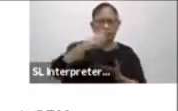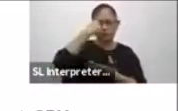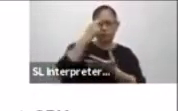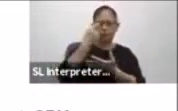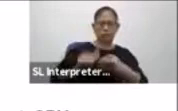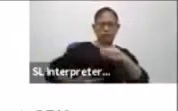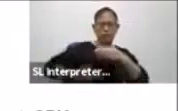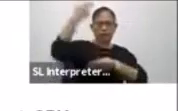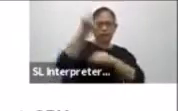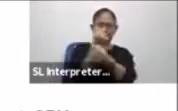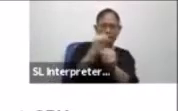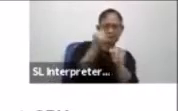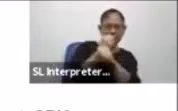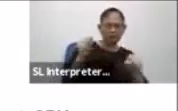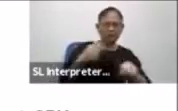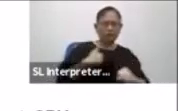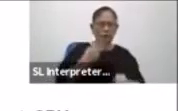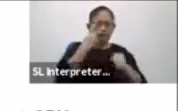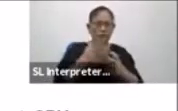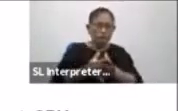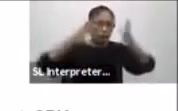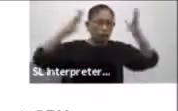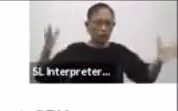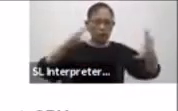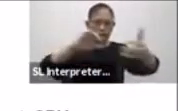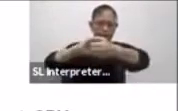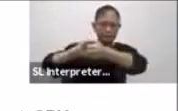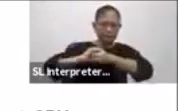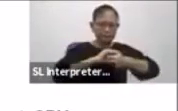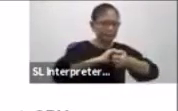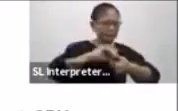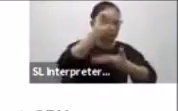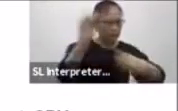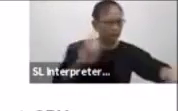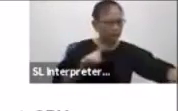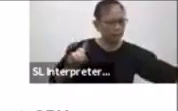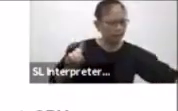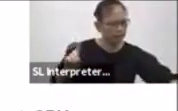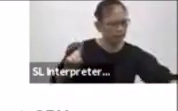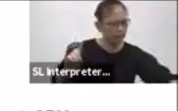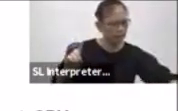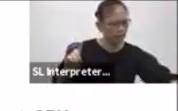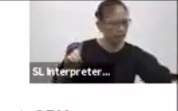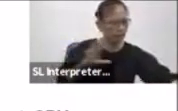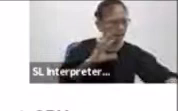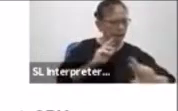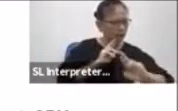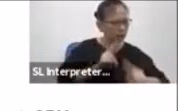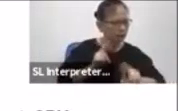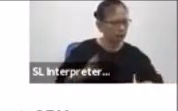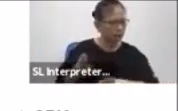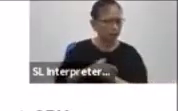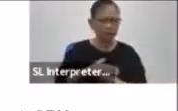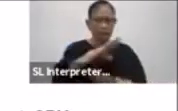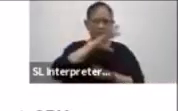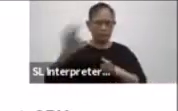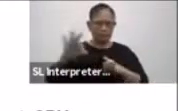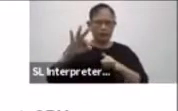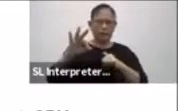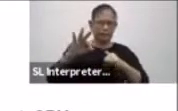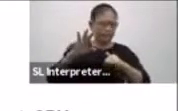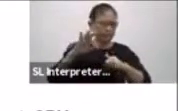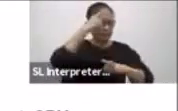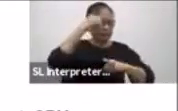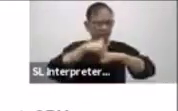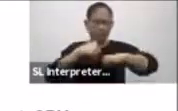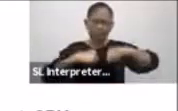seeing tremendous collaboration in designing and delivering GBV response services and development of these referral guidelines. And